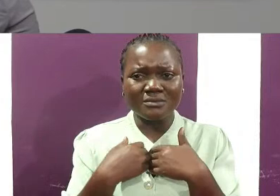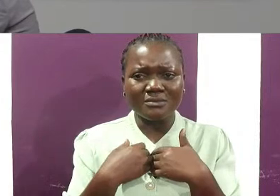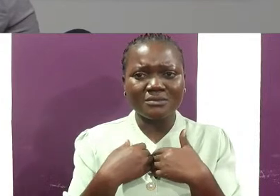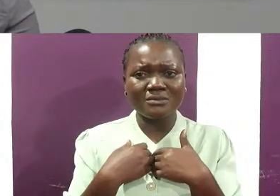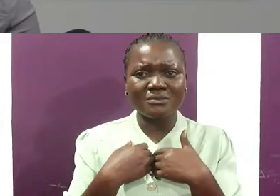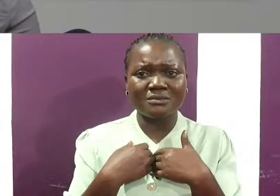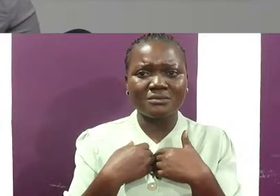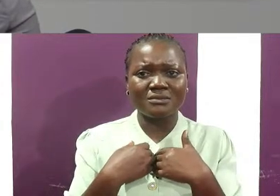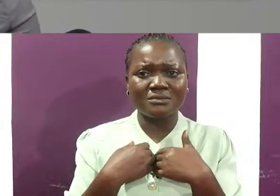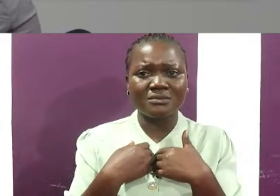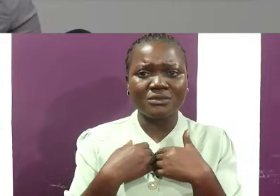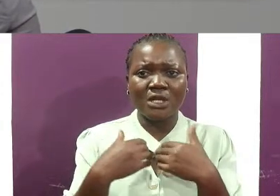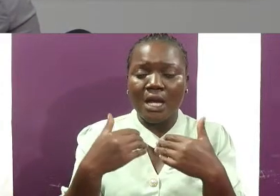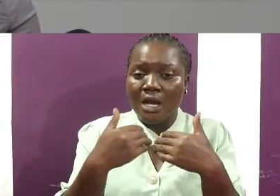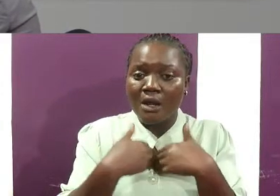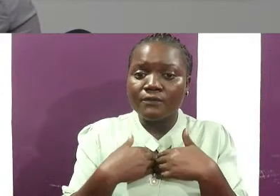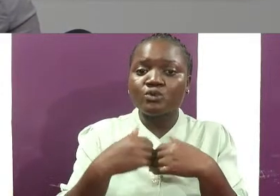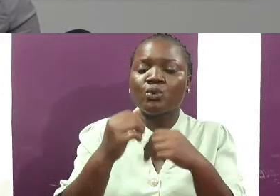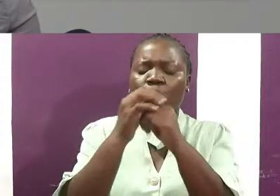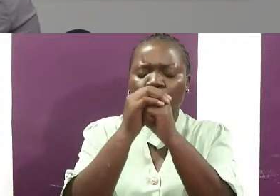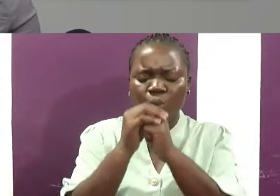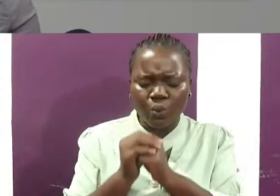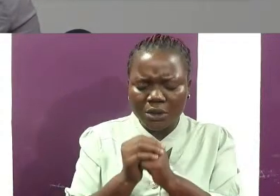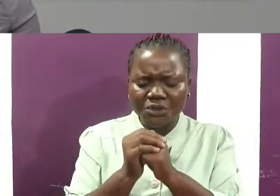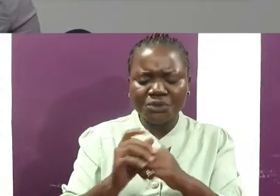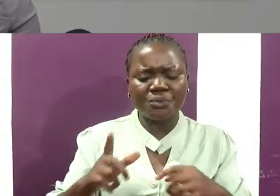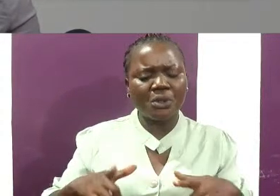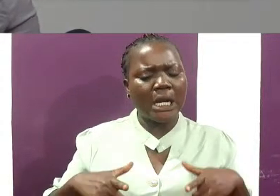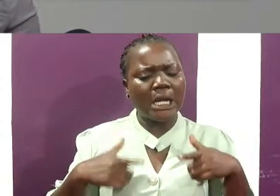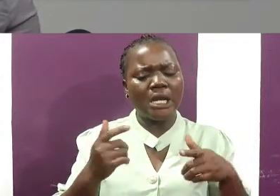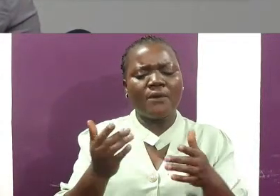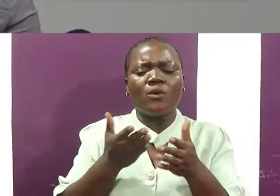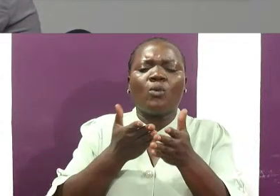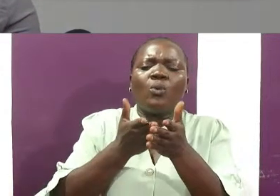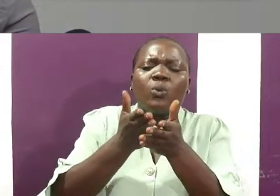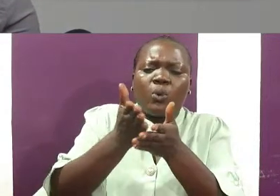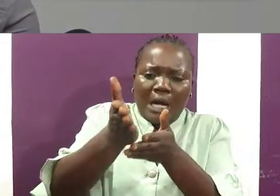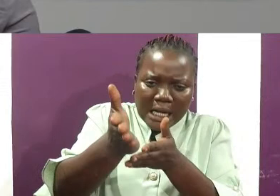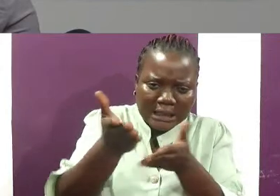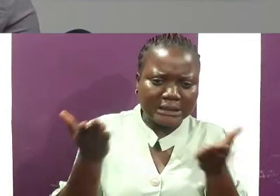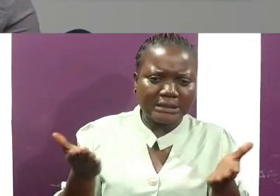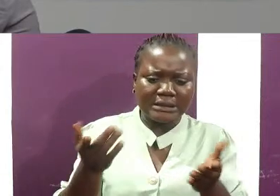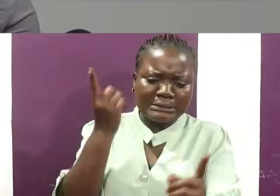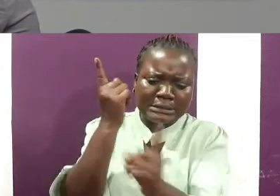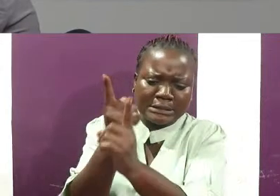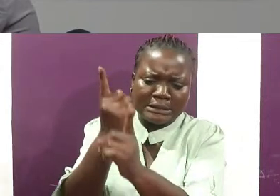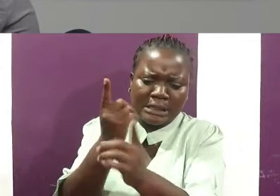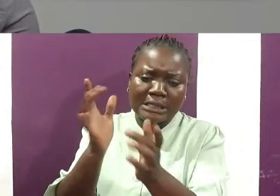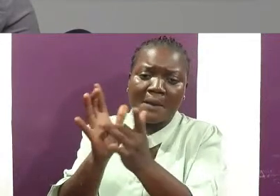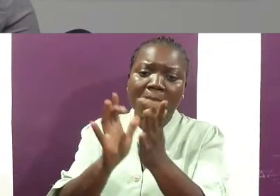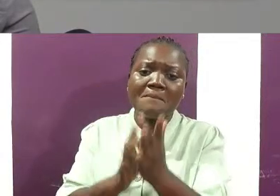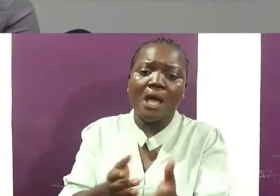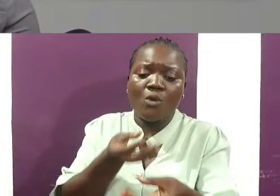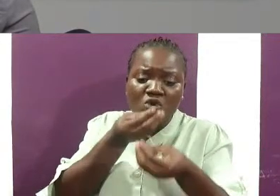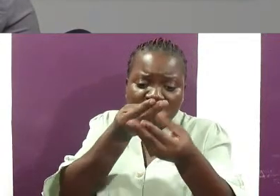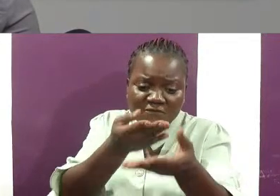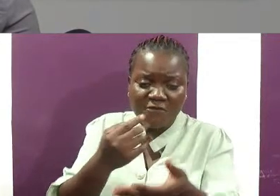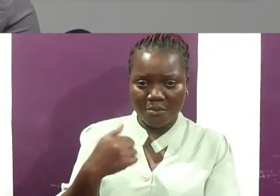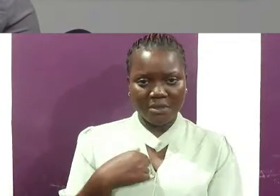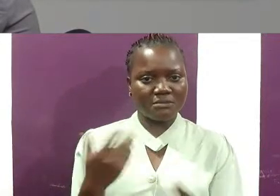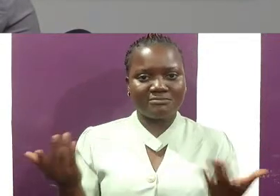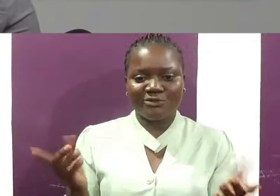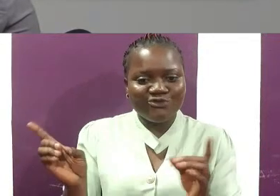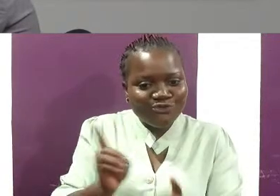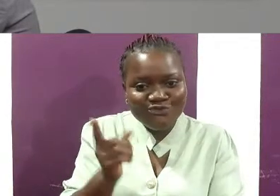I also have to worship, live, behave, and do all of those other things as the Bible says. And whatever I don't find given authority for